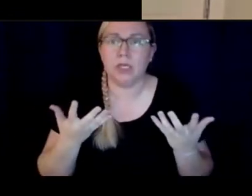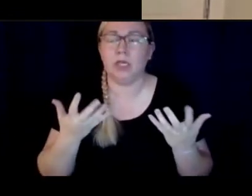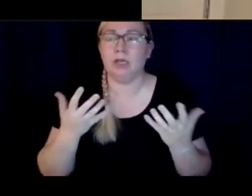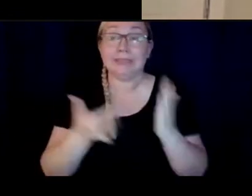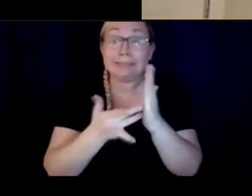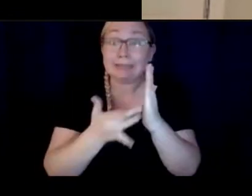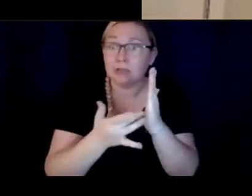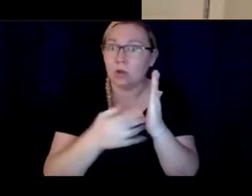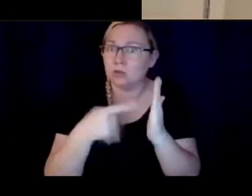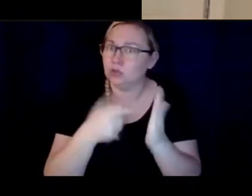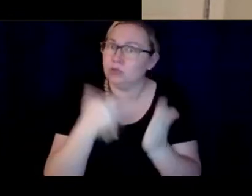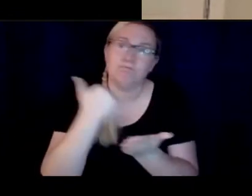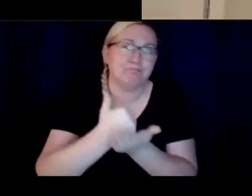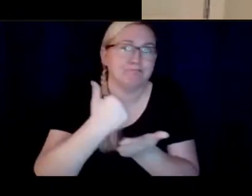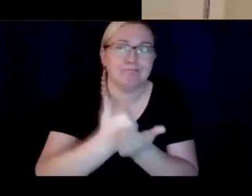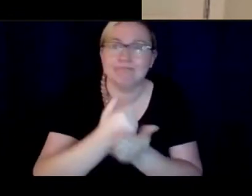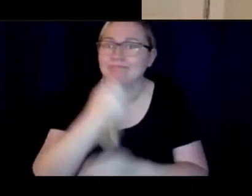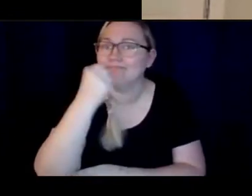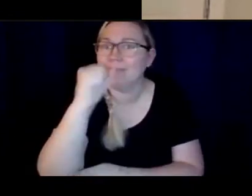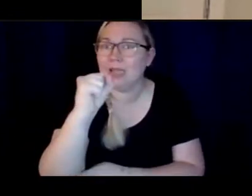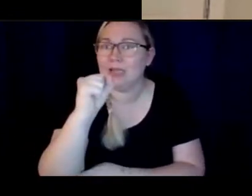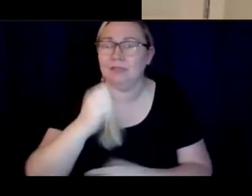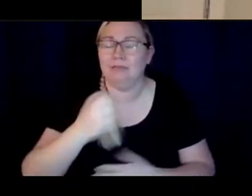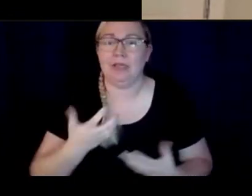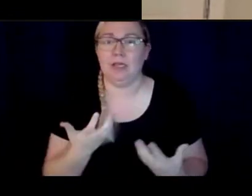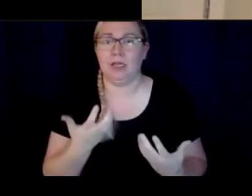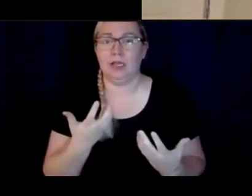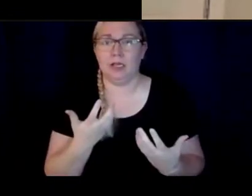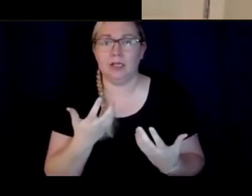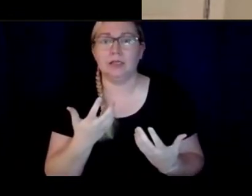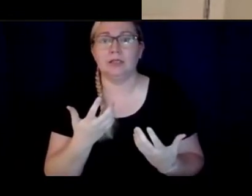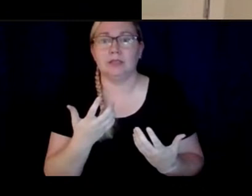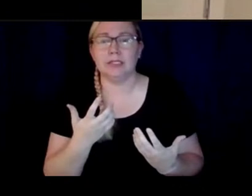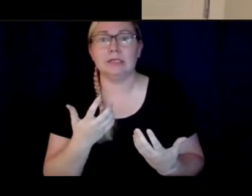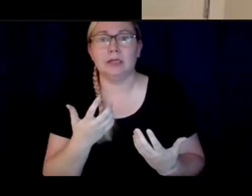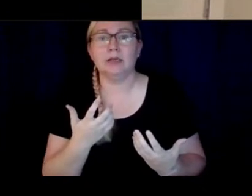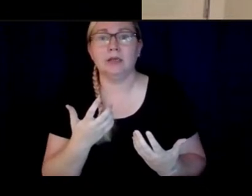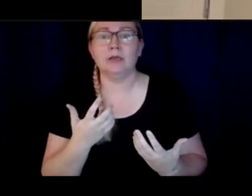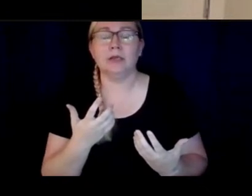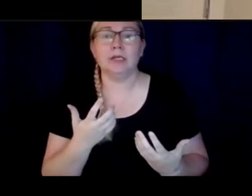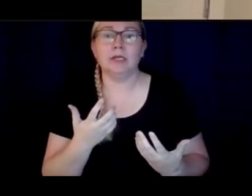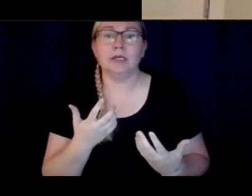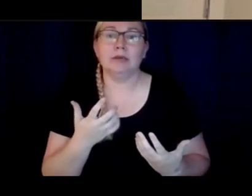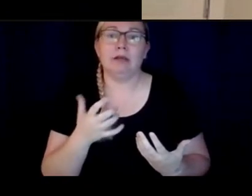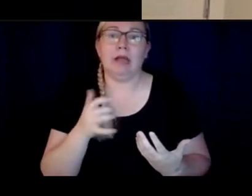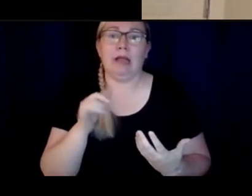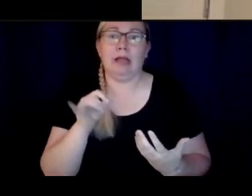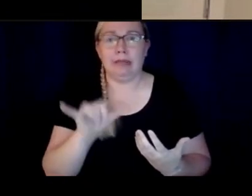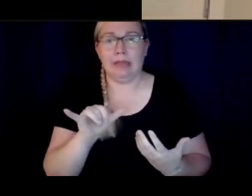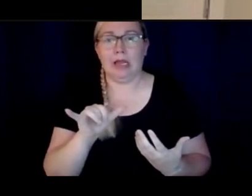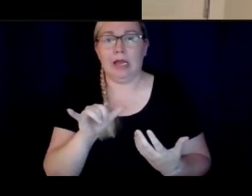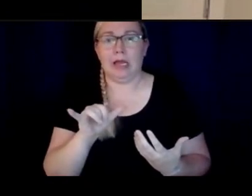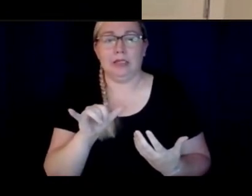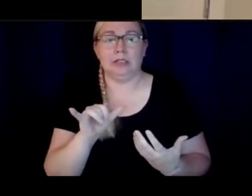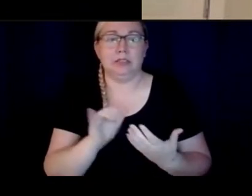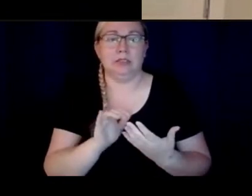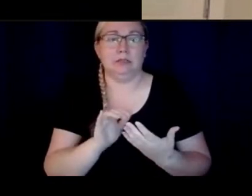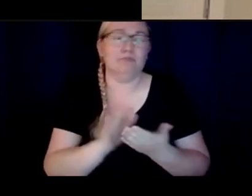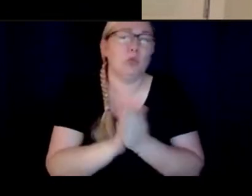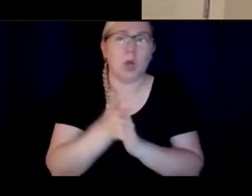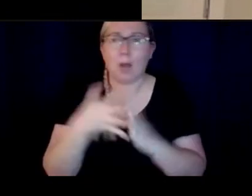Technology and community, right? I think this is, you know, again, we're stronger together.